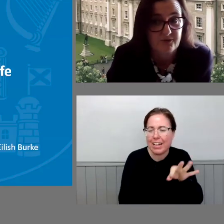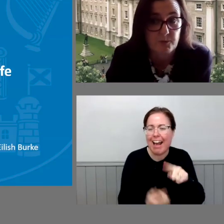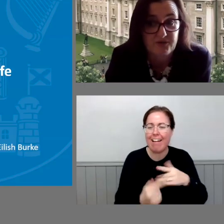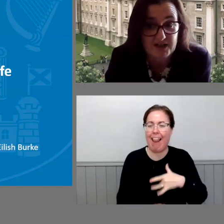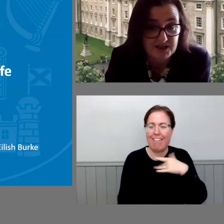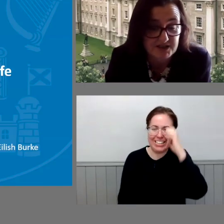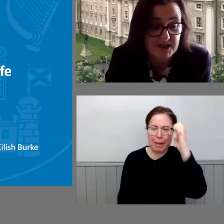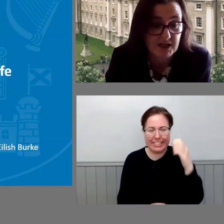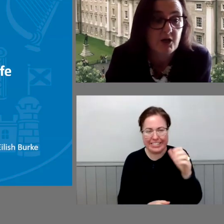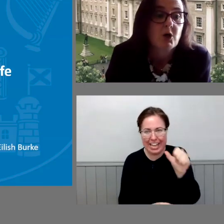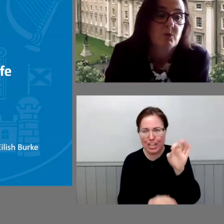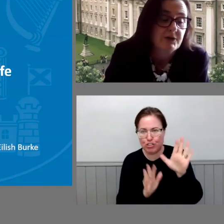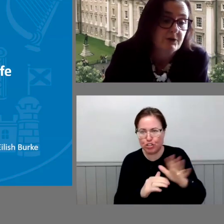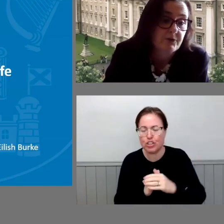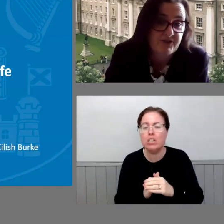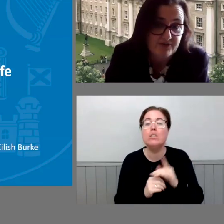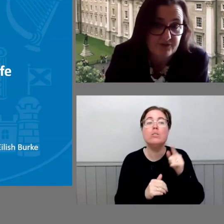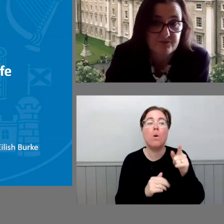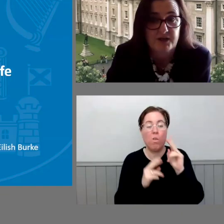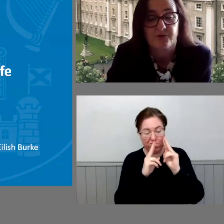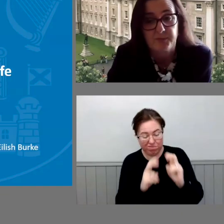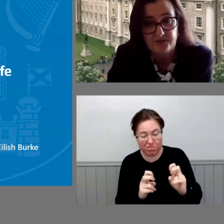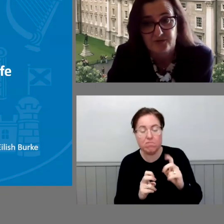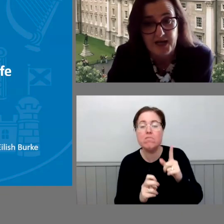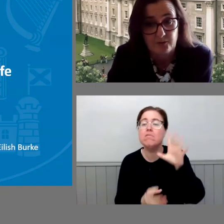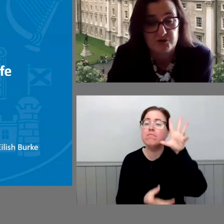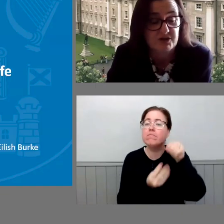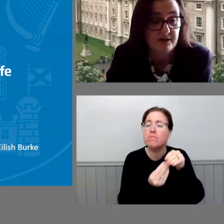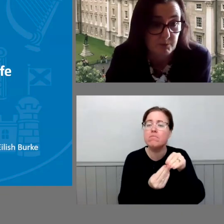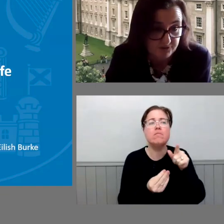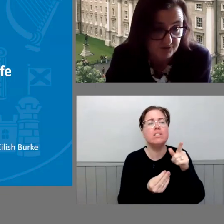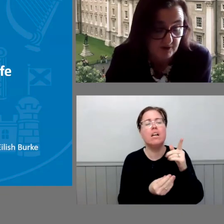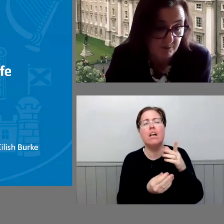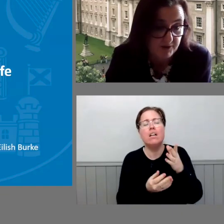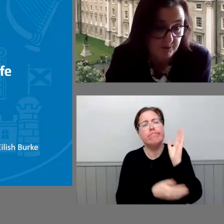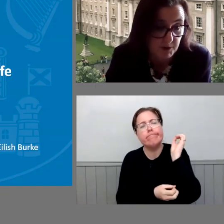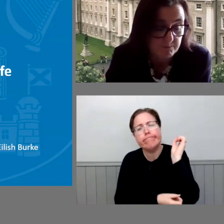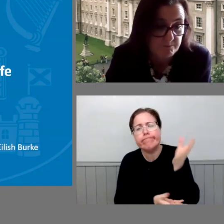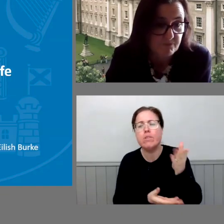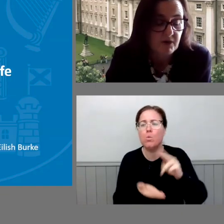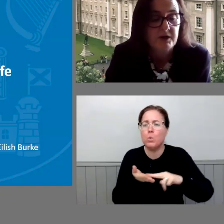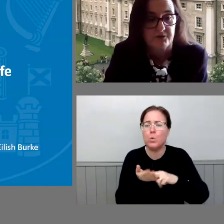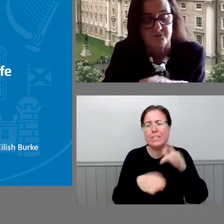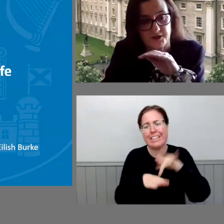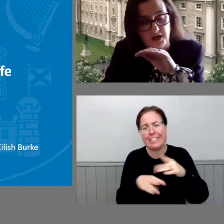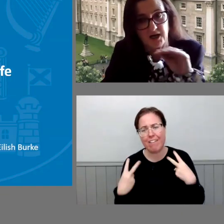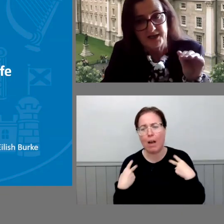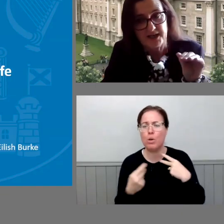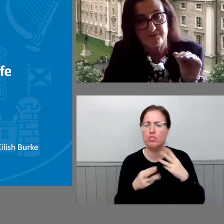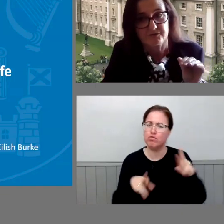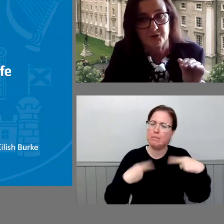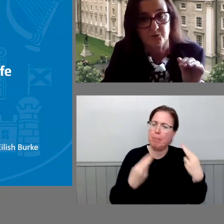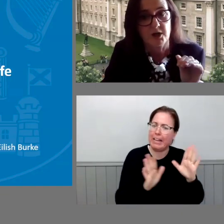and the findings we're presenting today will use sensitive and respectful language as much as possible. It's a